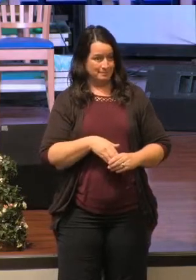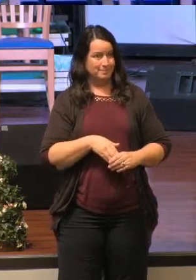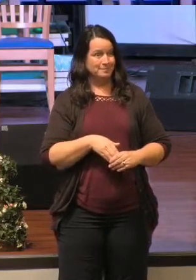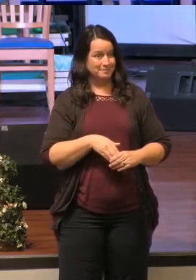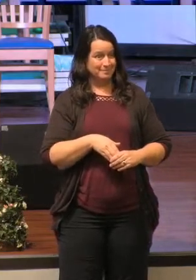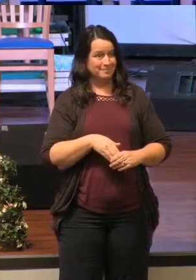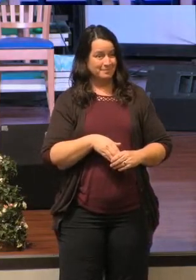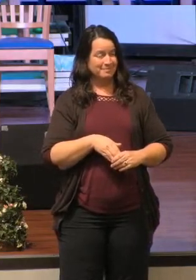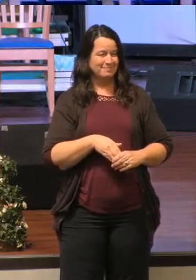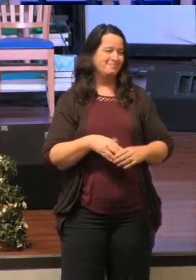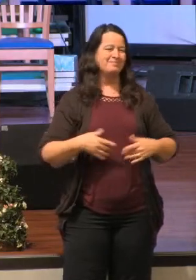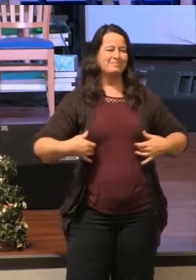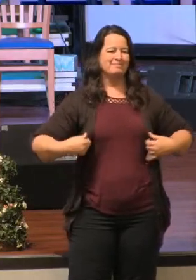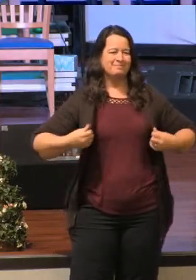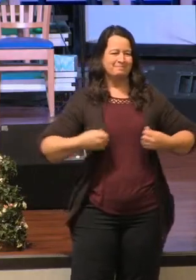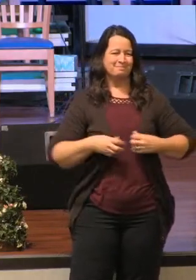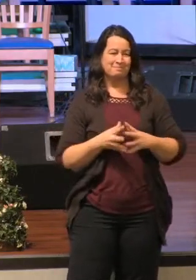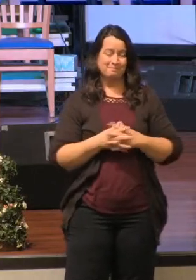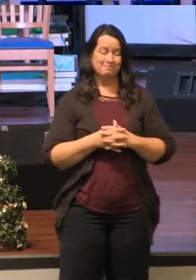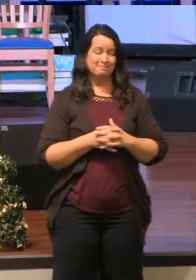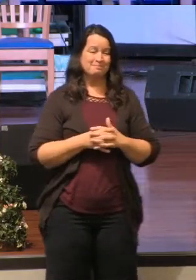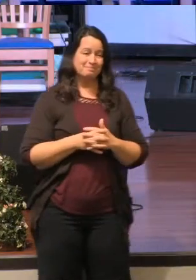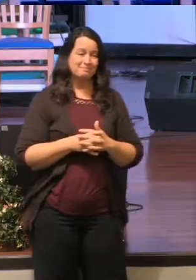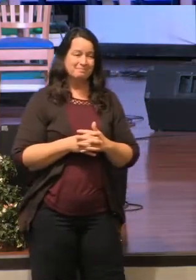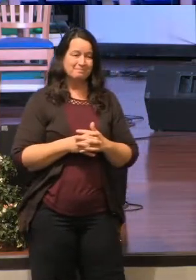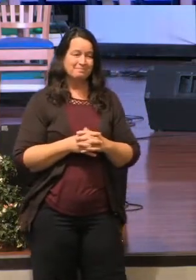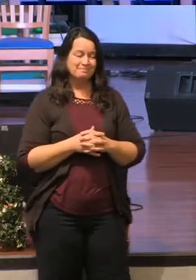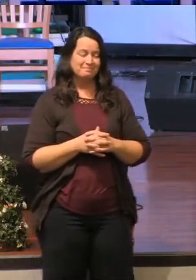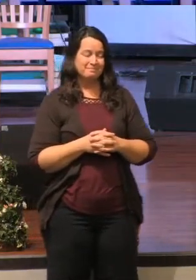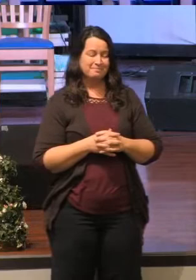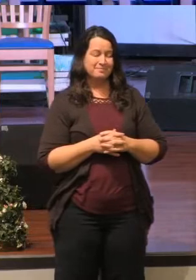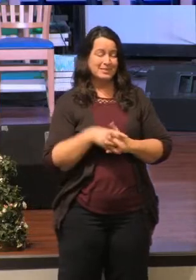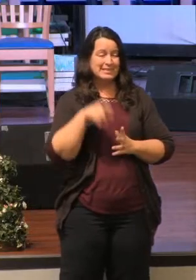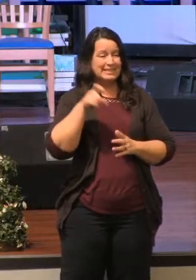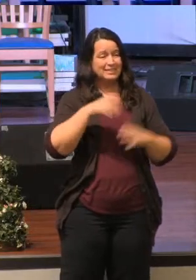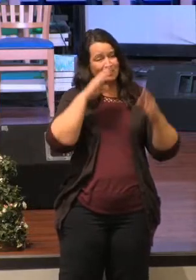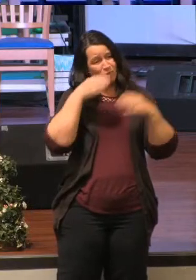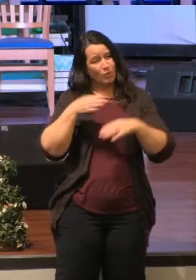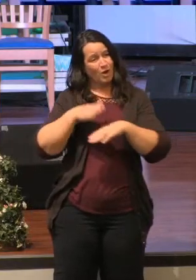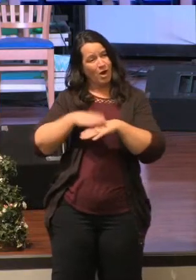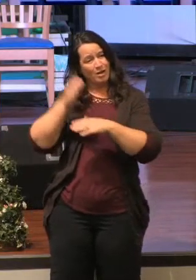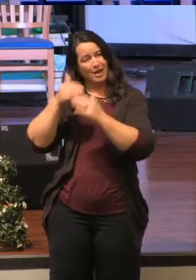And you know the rest of the story, right? So we do need to focus